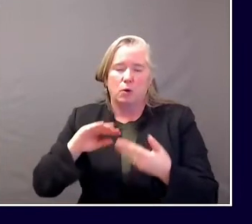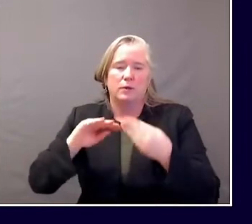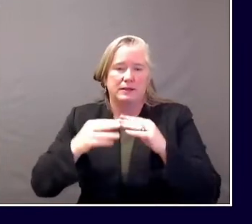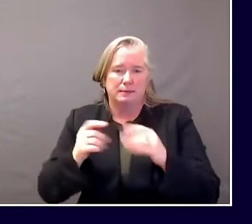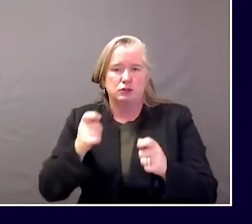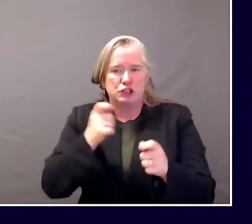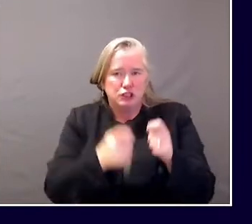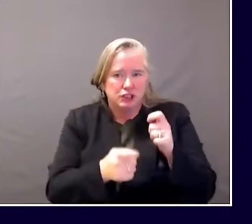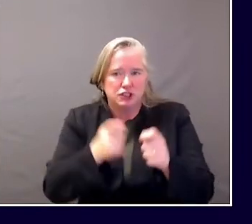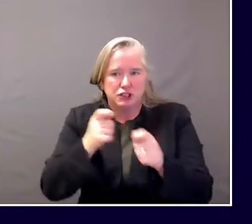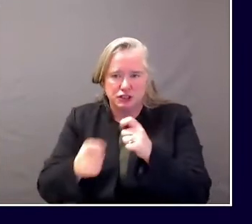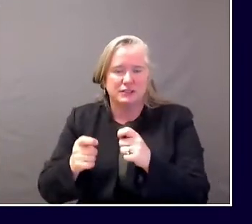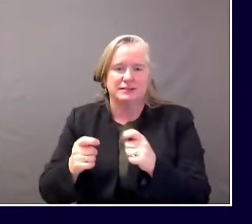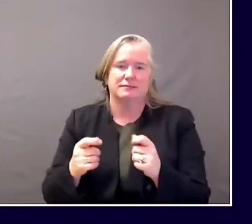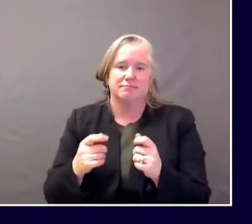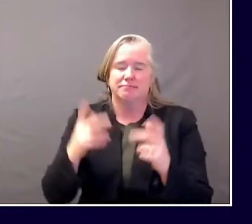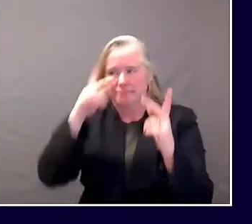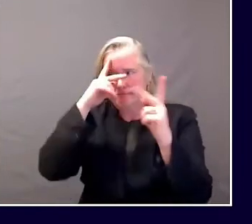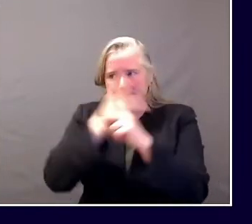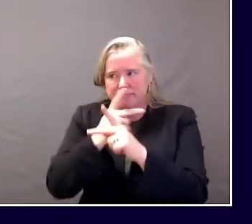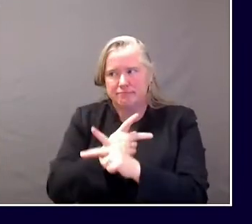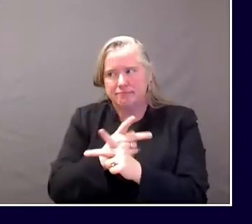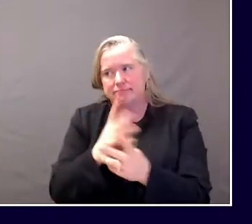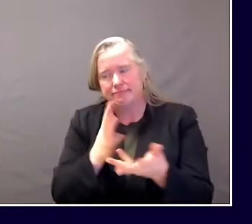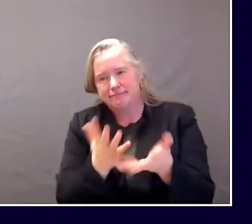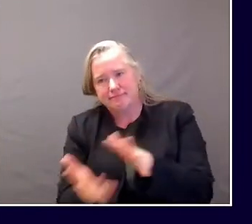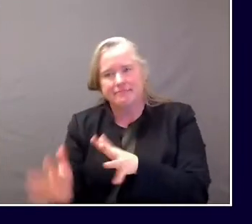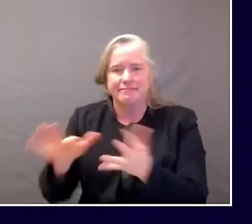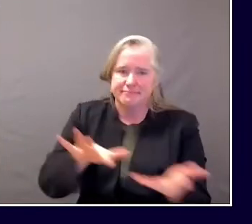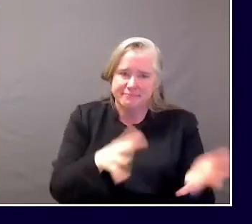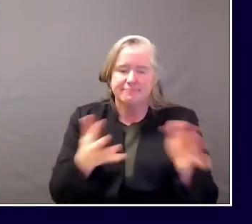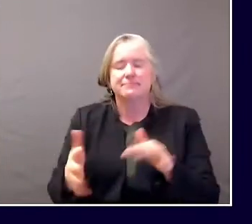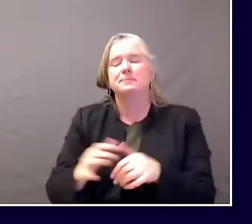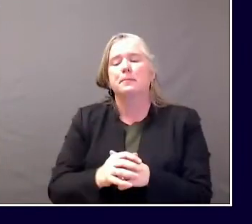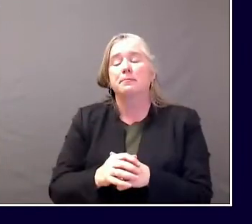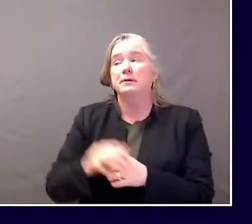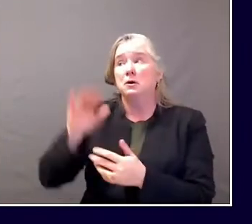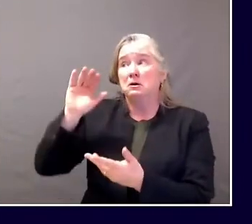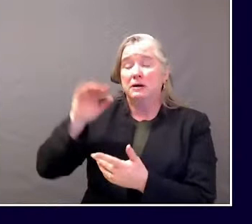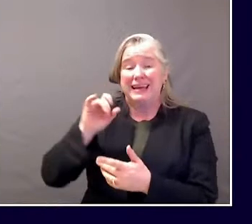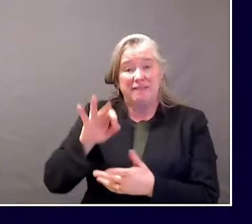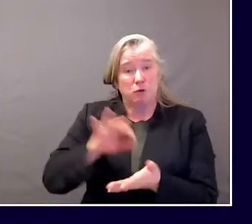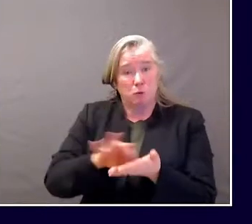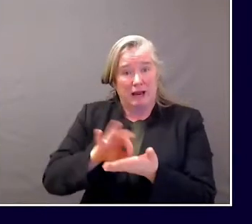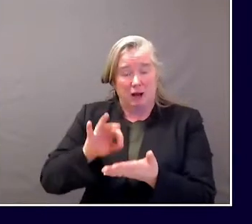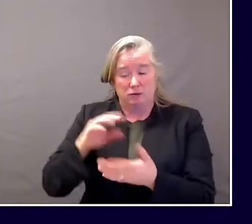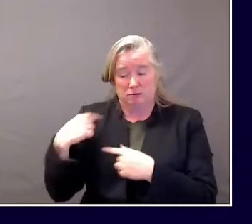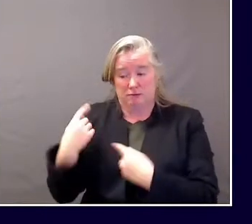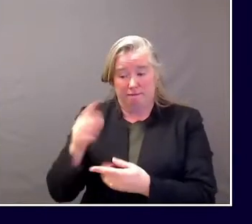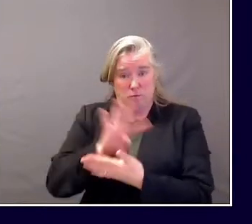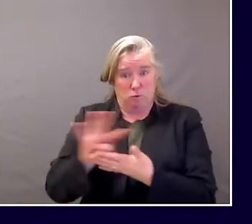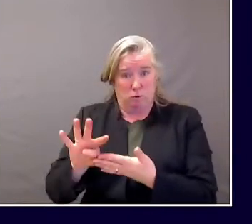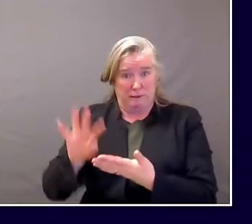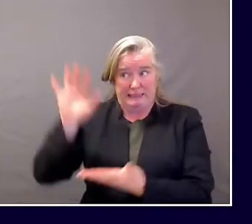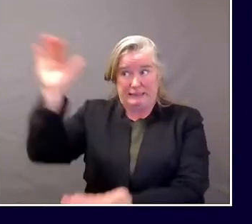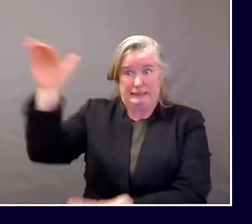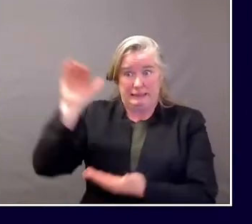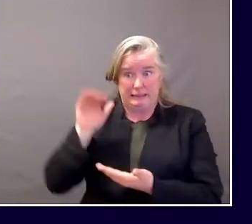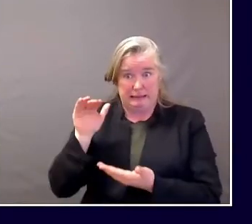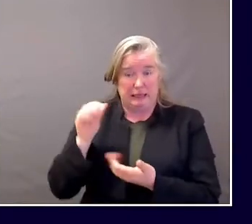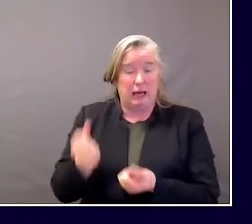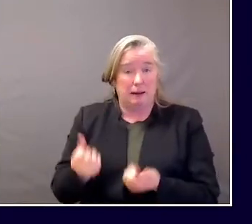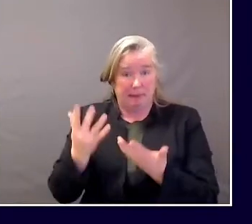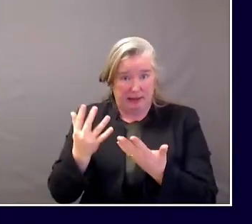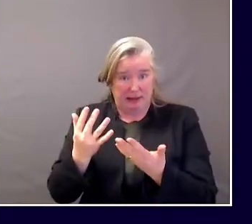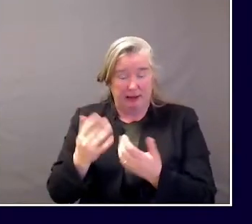but it seems like if we take into account all the doses that Maine has gotten from in the last 4 weeks, and compare it